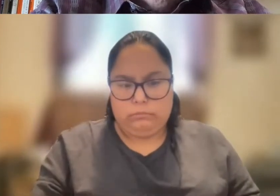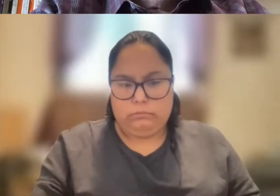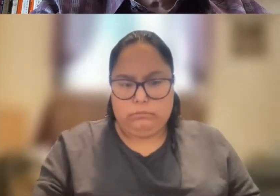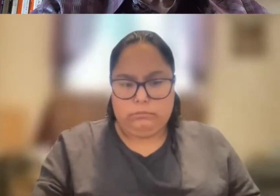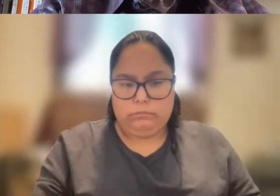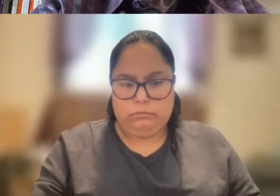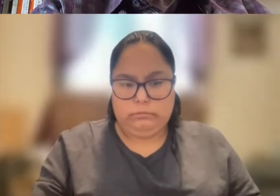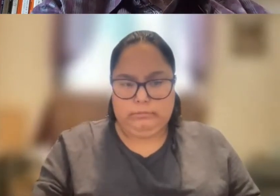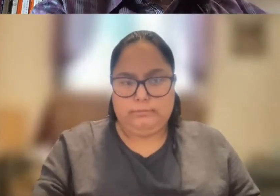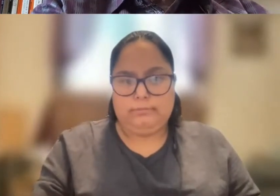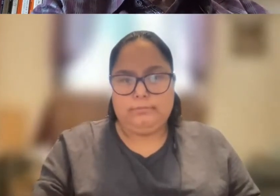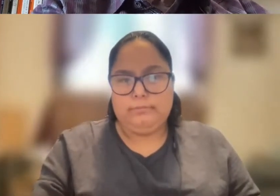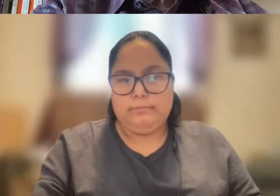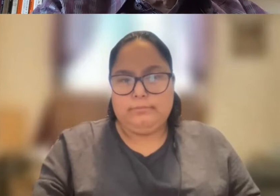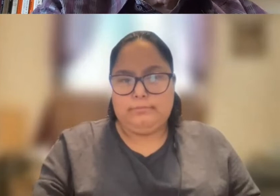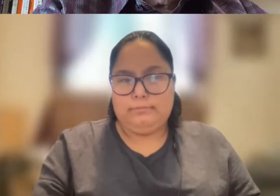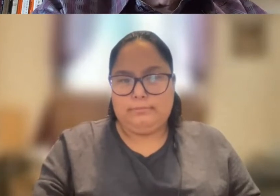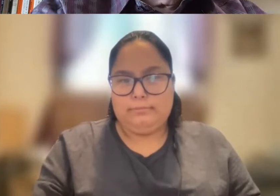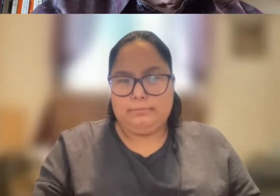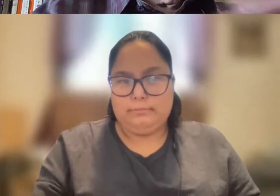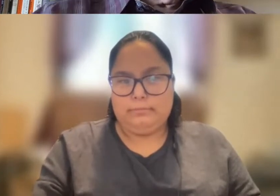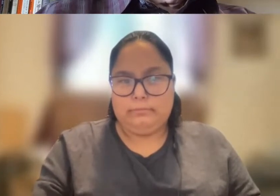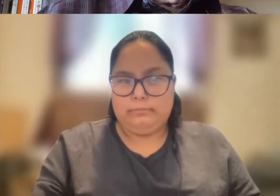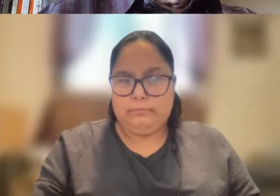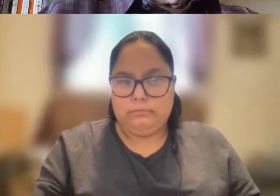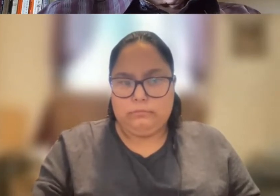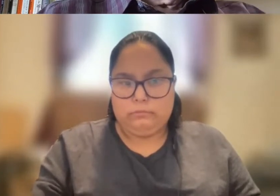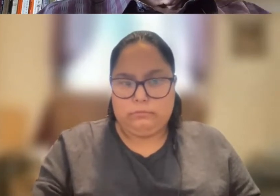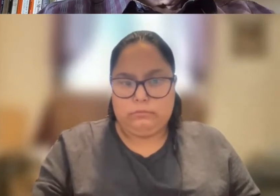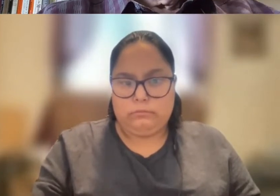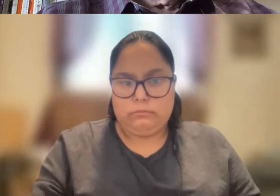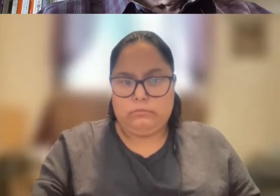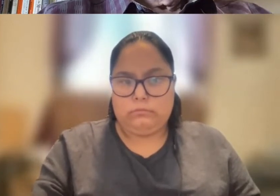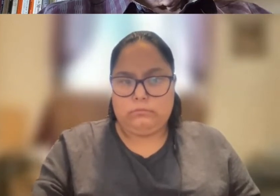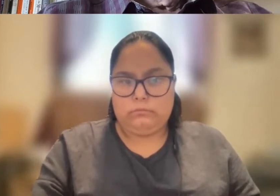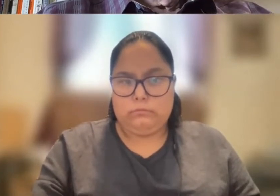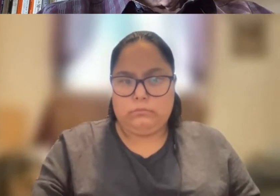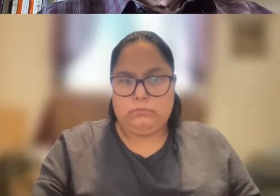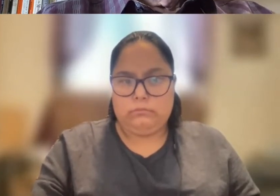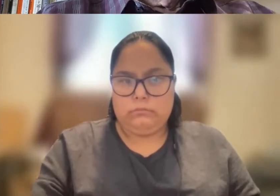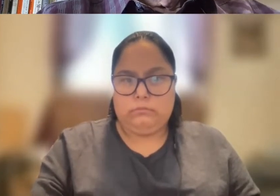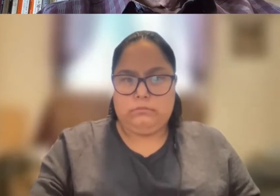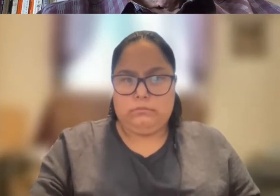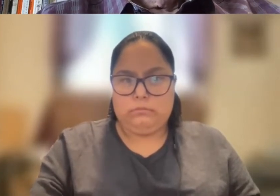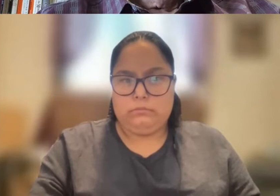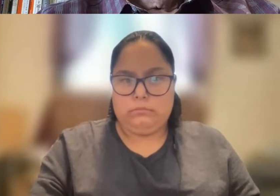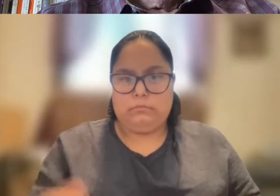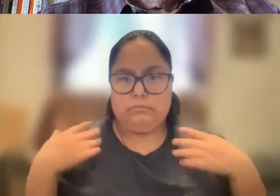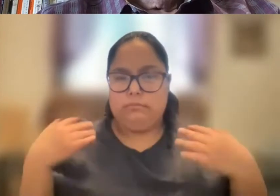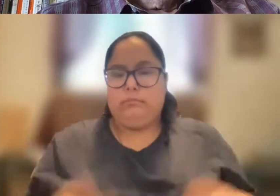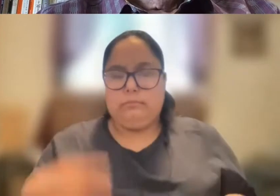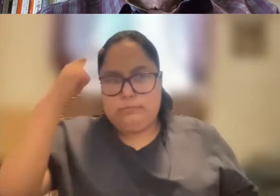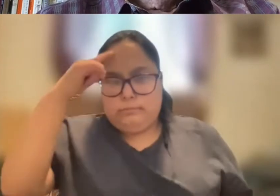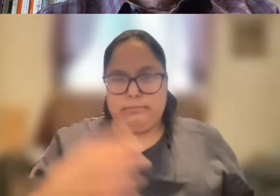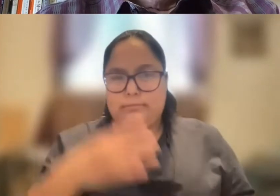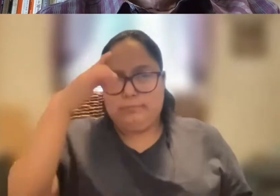few changes that have come out as well. We've now changed our dress regulations so that it's not